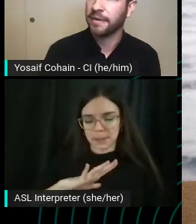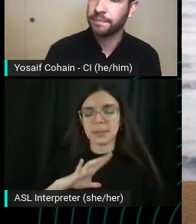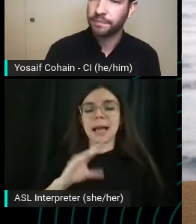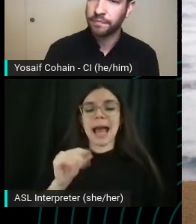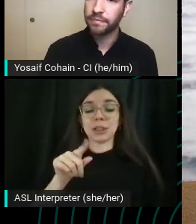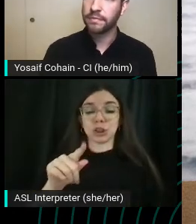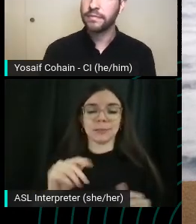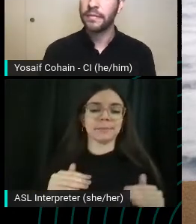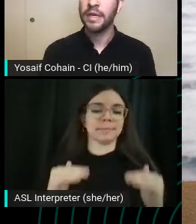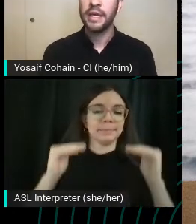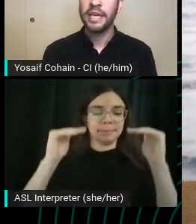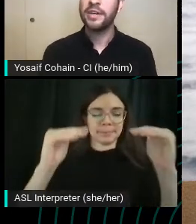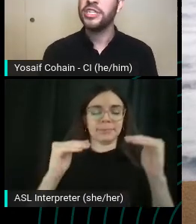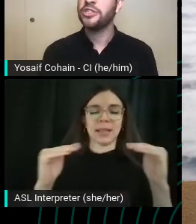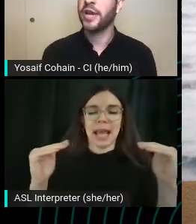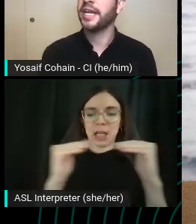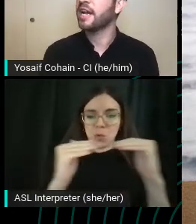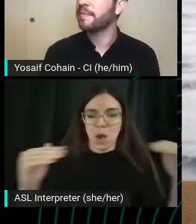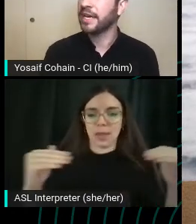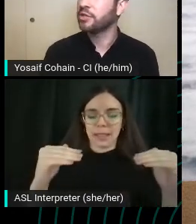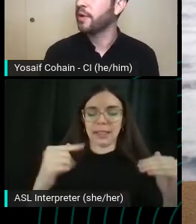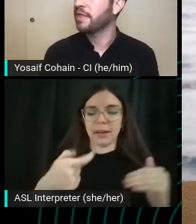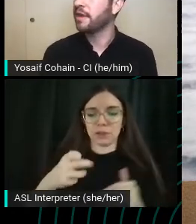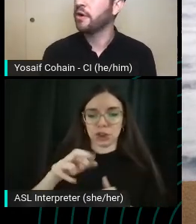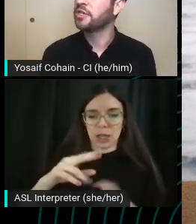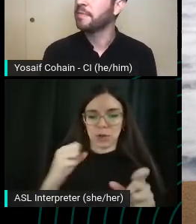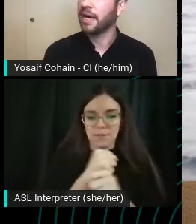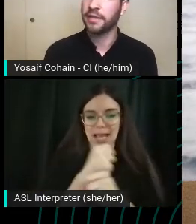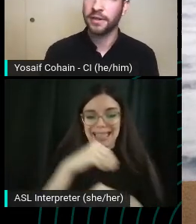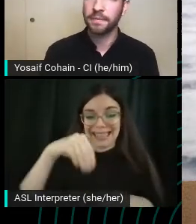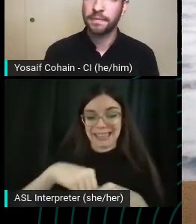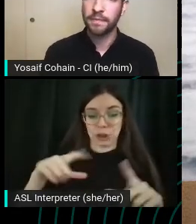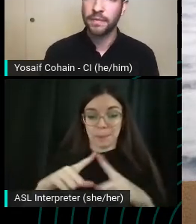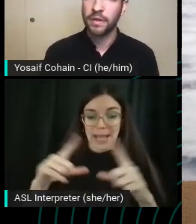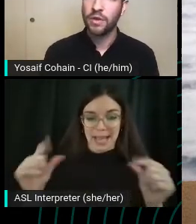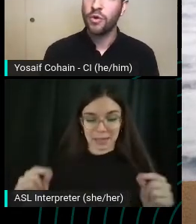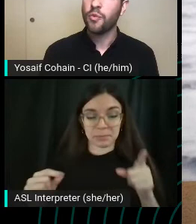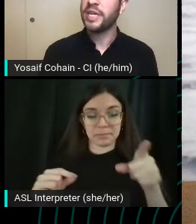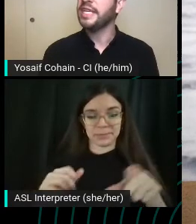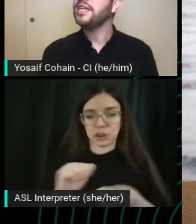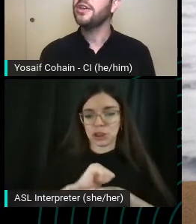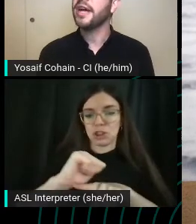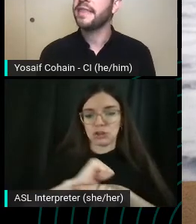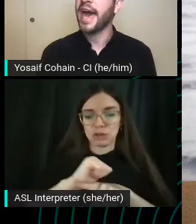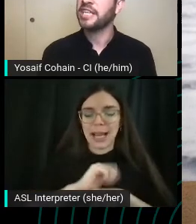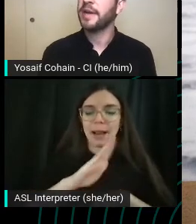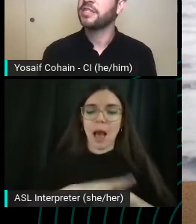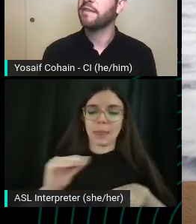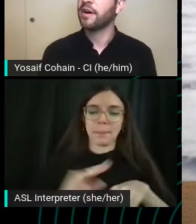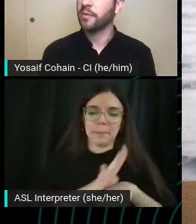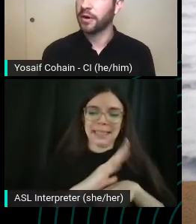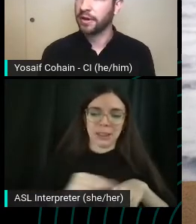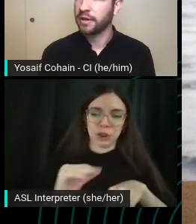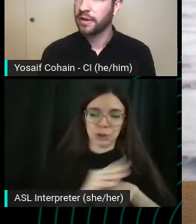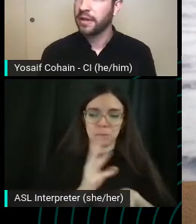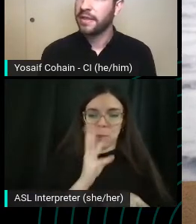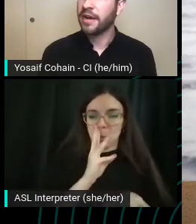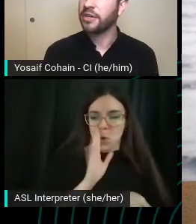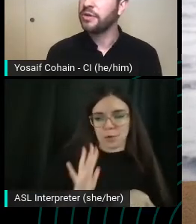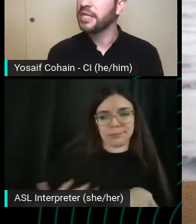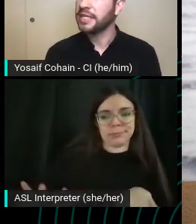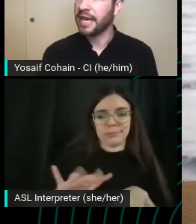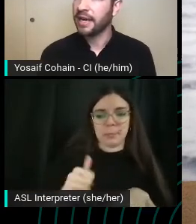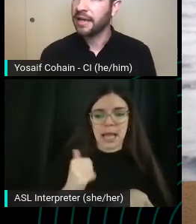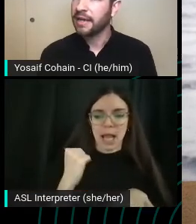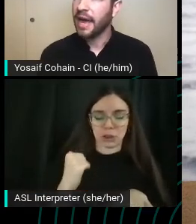in Japan. Here she's training on a beach with the ocean behind her. We need to look at the aspects of our work that